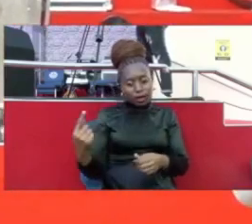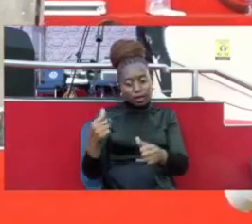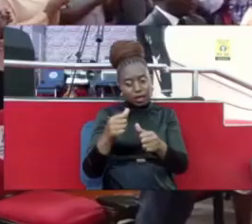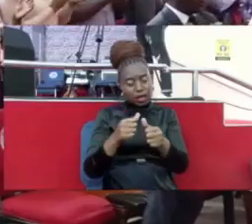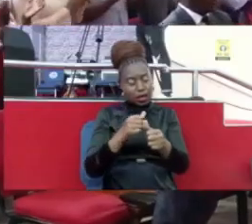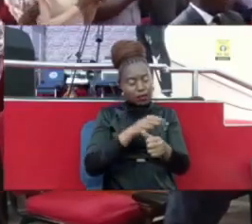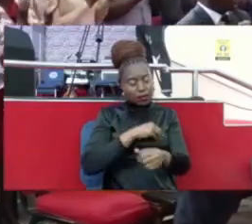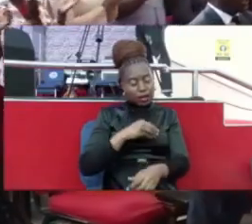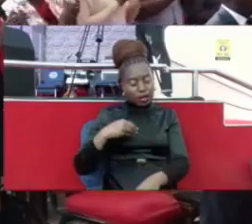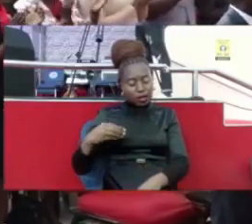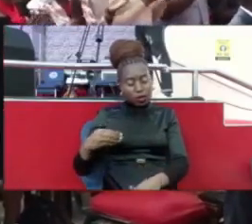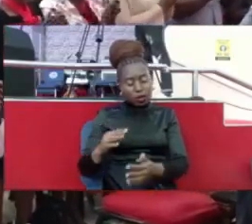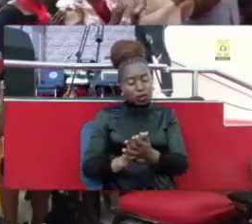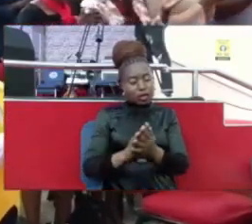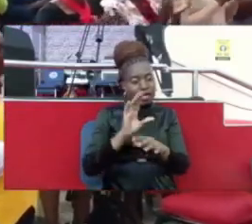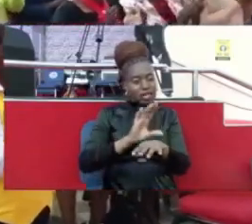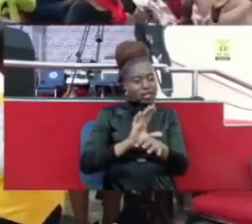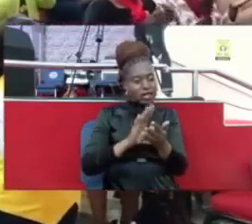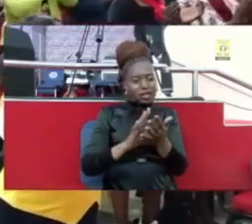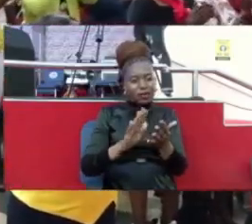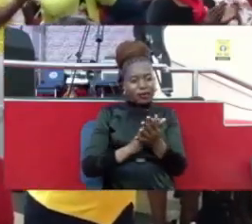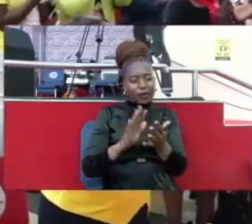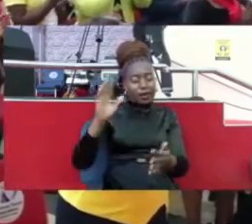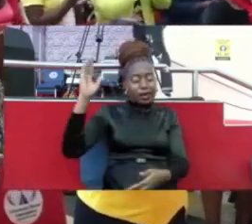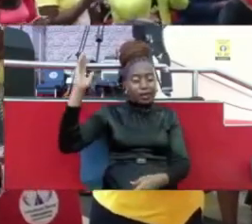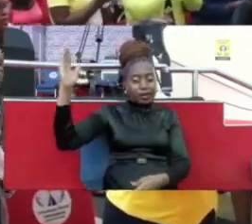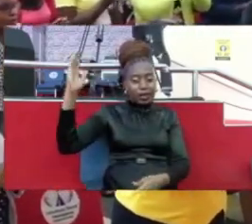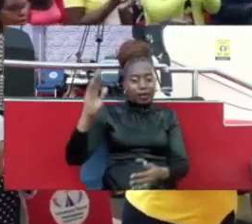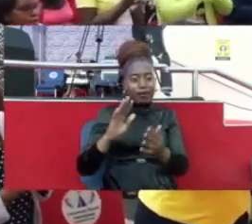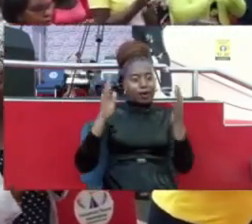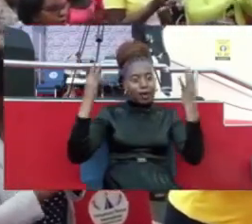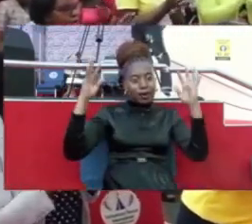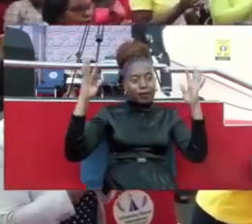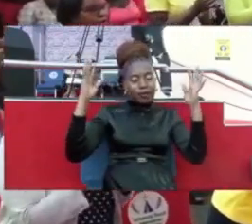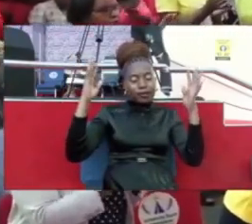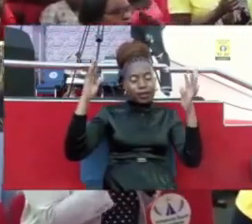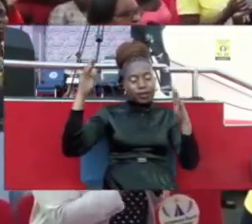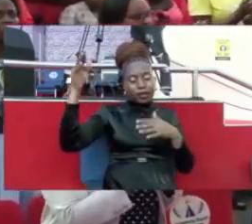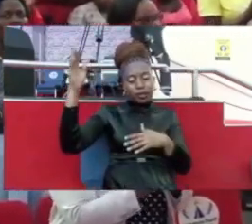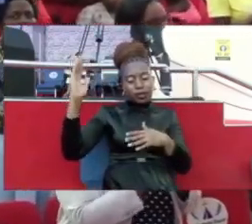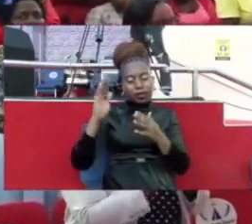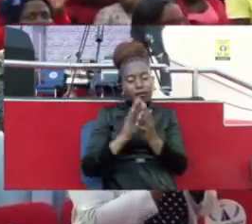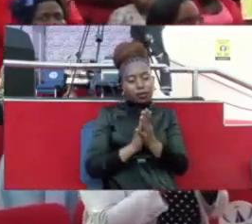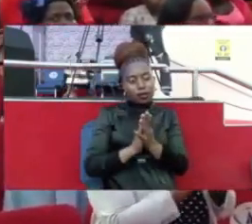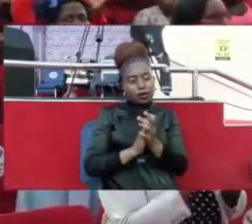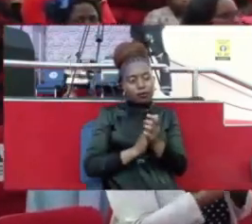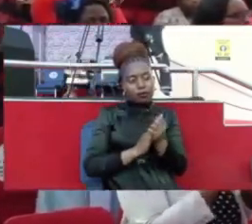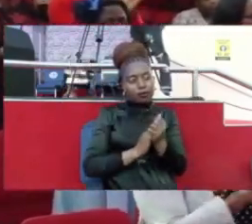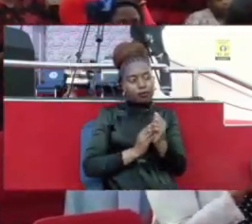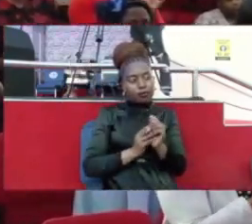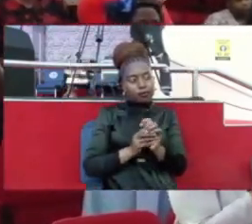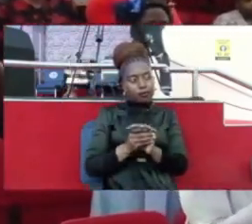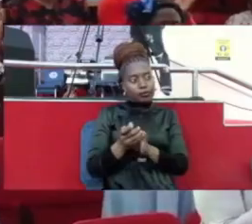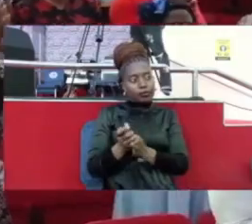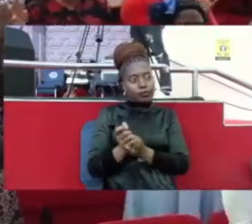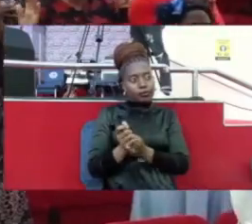Church, praise him. Praise him. Praise him. Sifu. Praise him. Sifu. He already knows who they